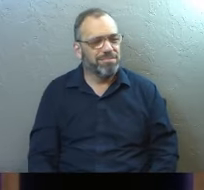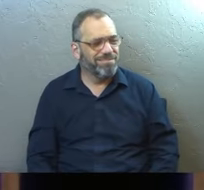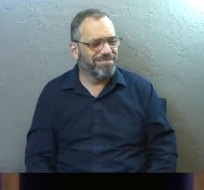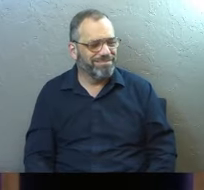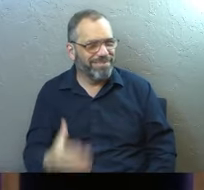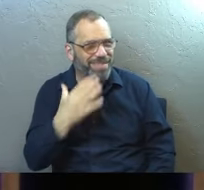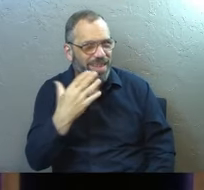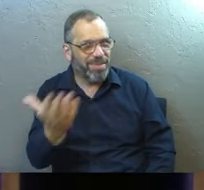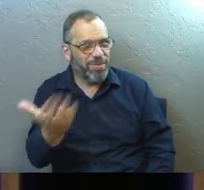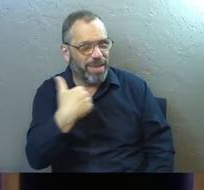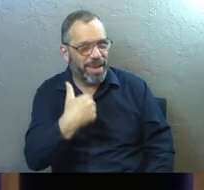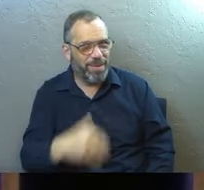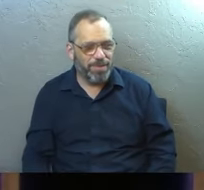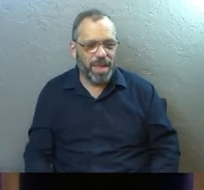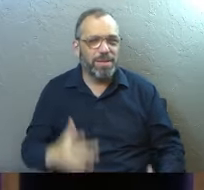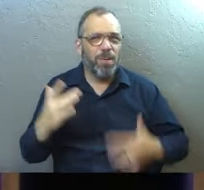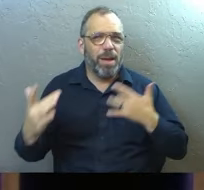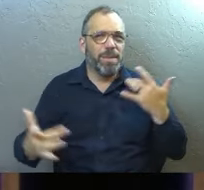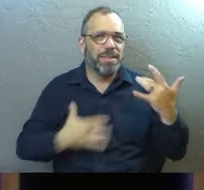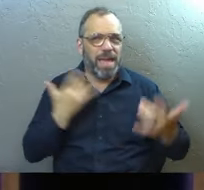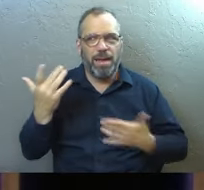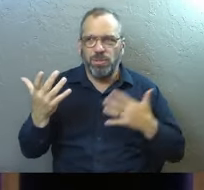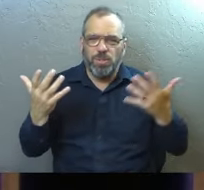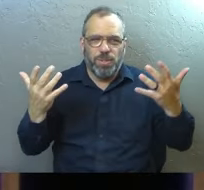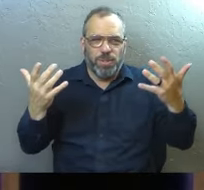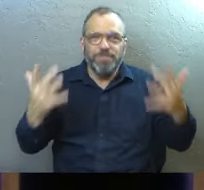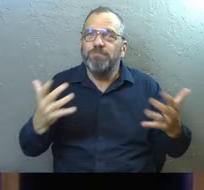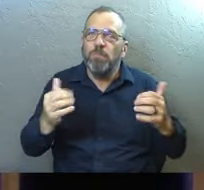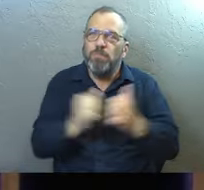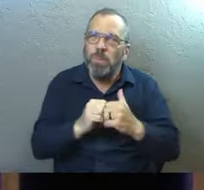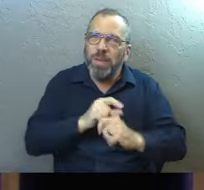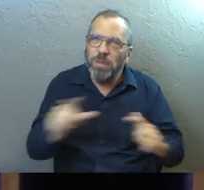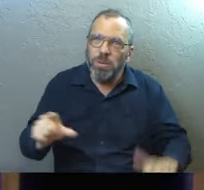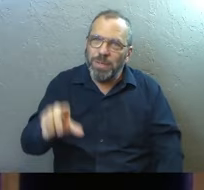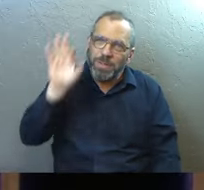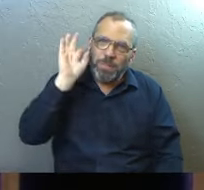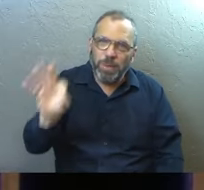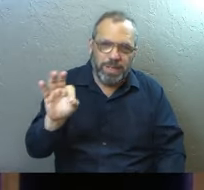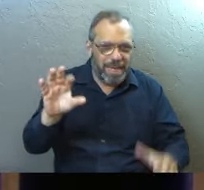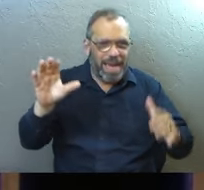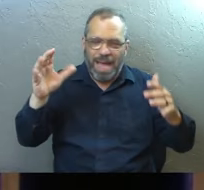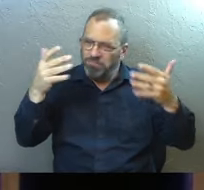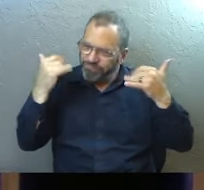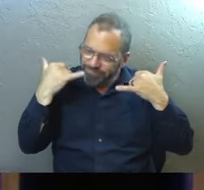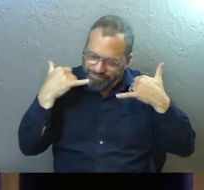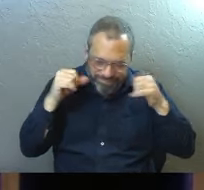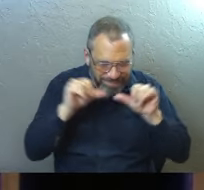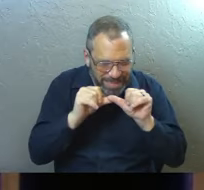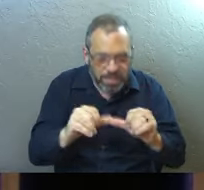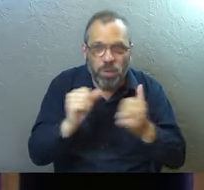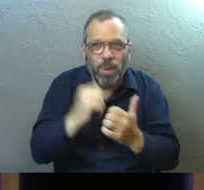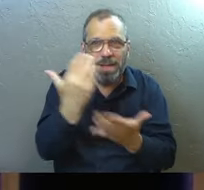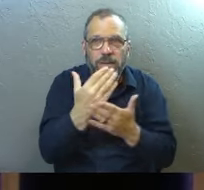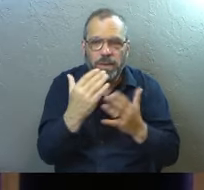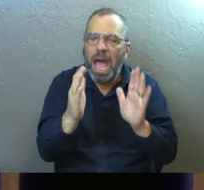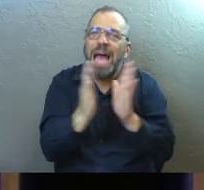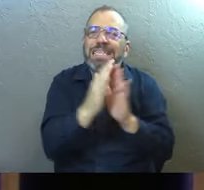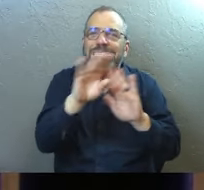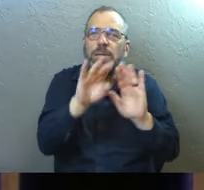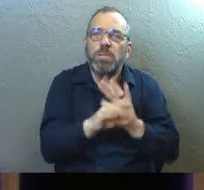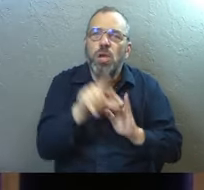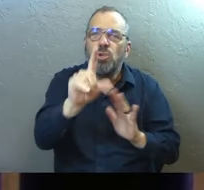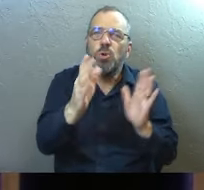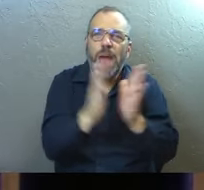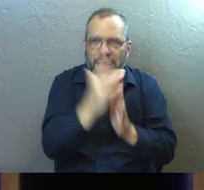guys are here. And I'm so excited this morning to get to be with you and get to preach. And we're gonna just continue in this series called You Ask For It. But